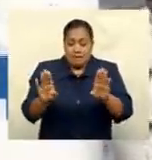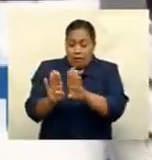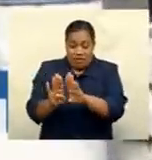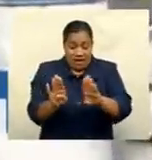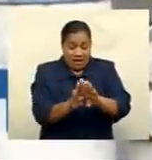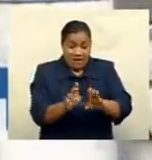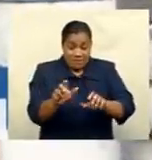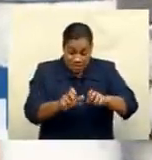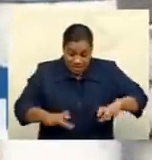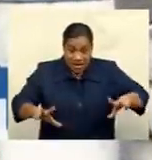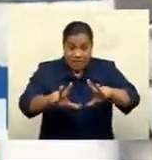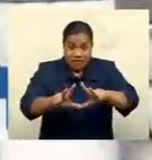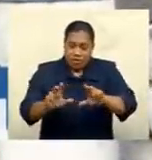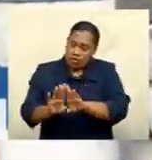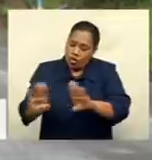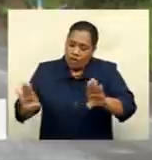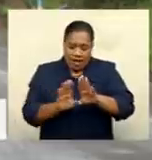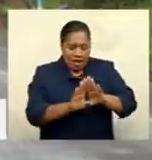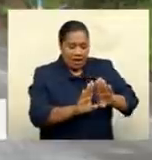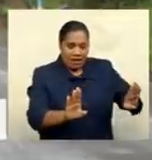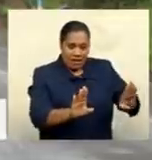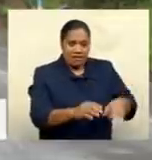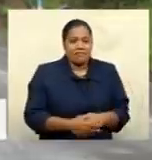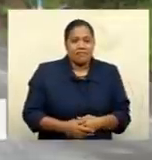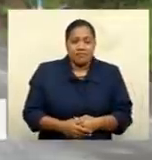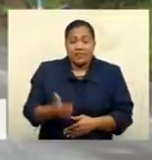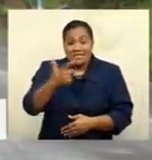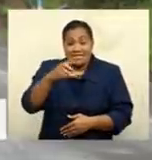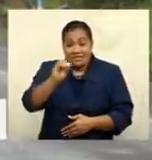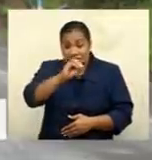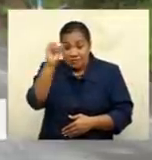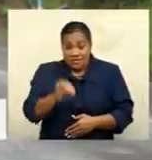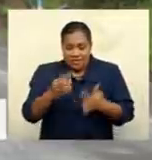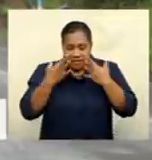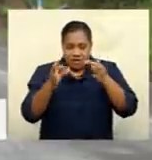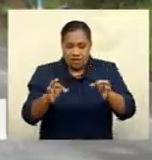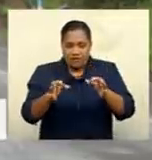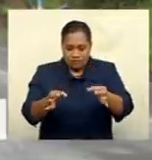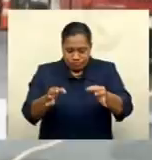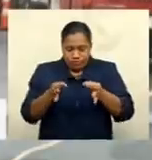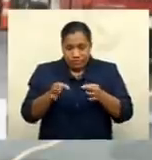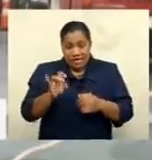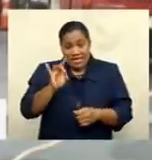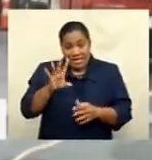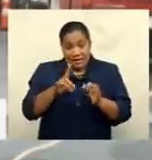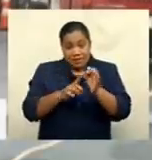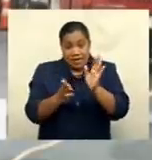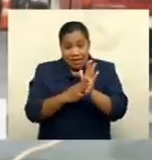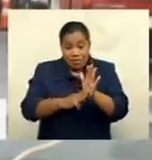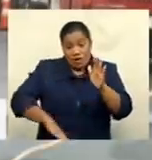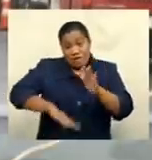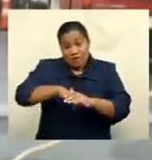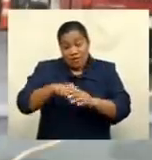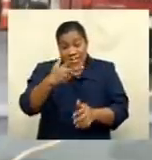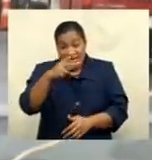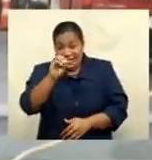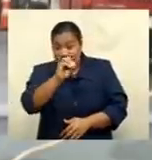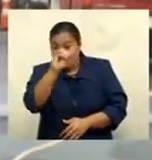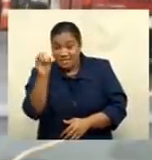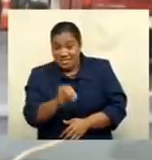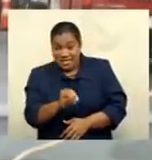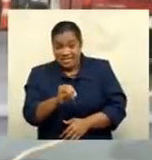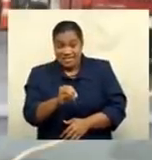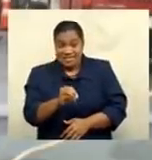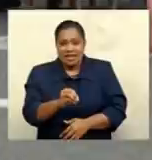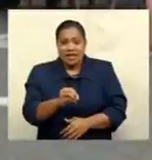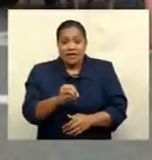Levu. At the 70% threshold, the curfew will start at 10 p.m. and once we fully vaccinate 80% of our target population,